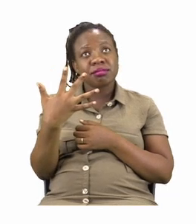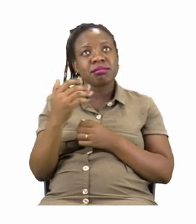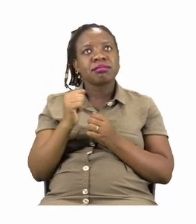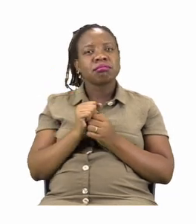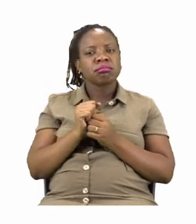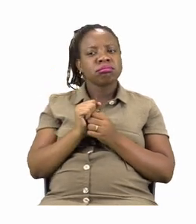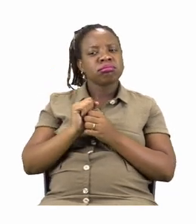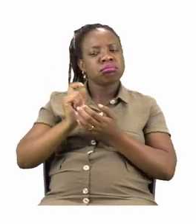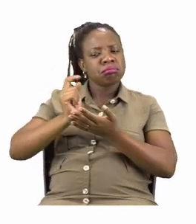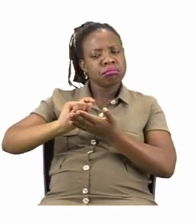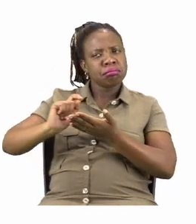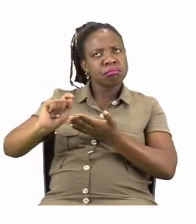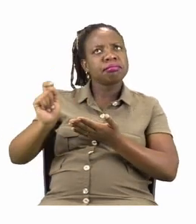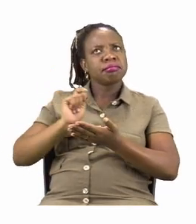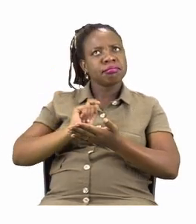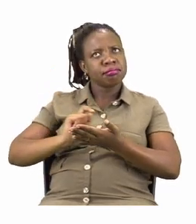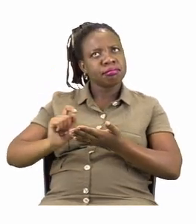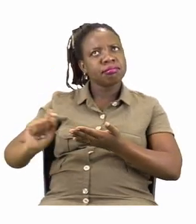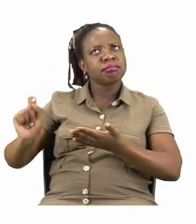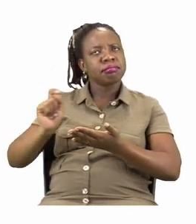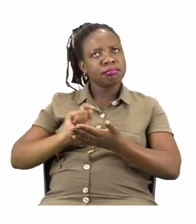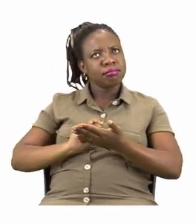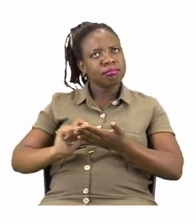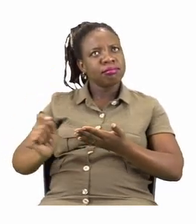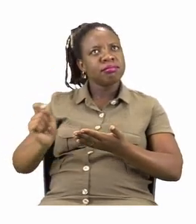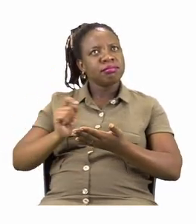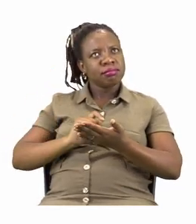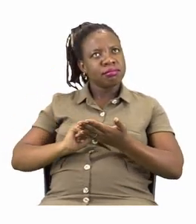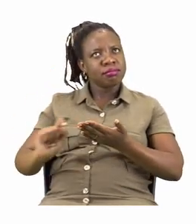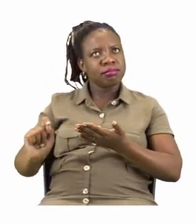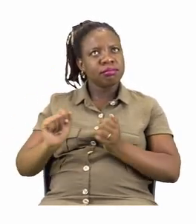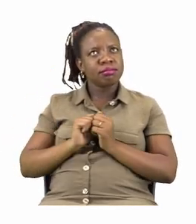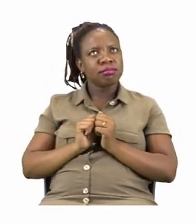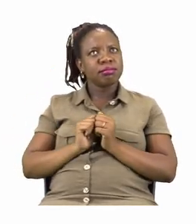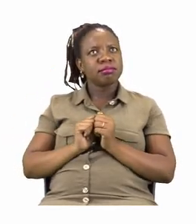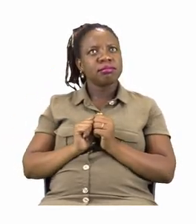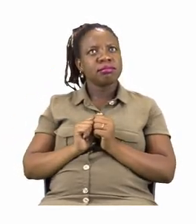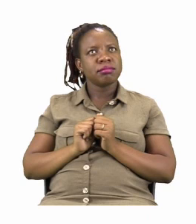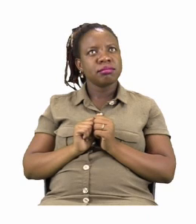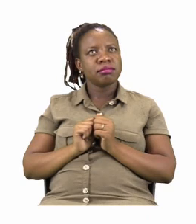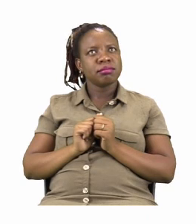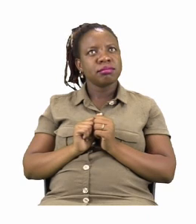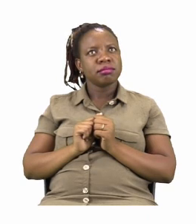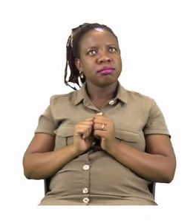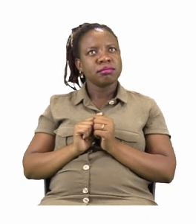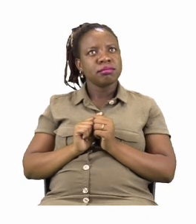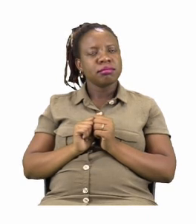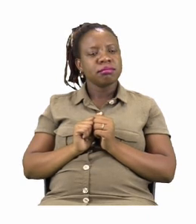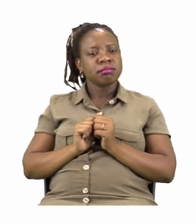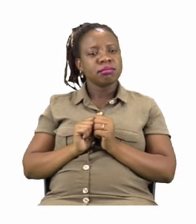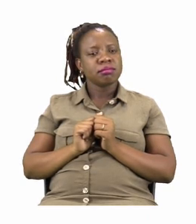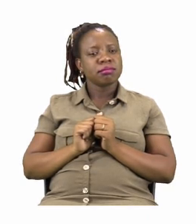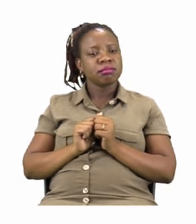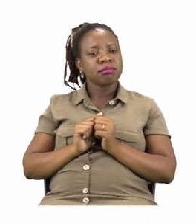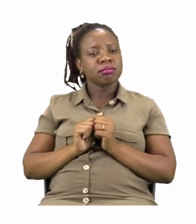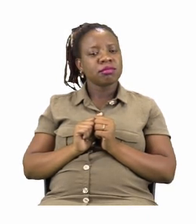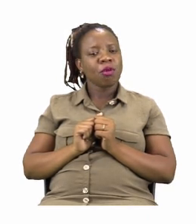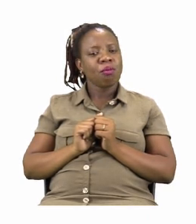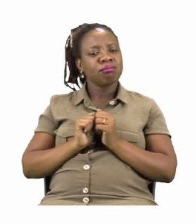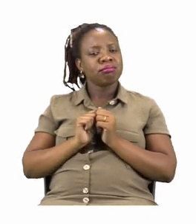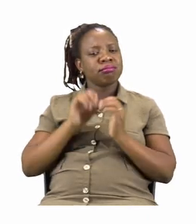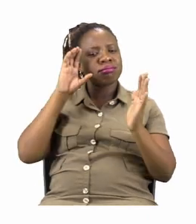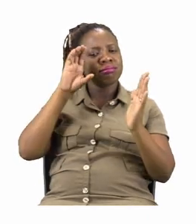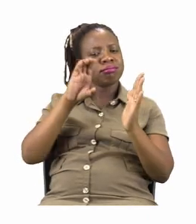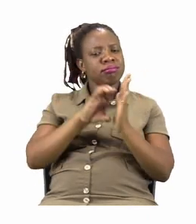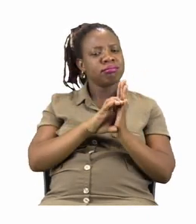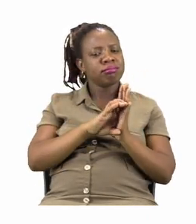some writing. It says here, the people below are wasting water.